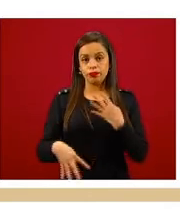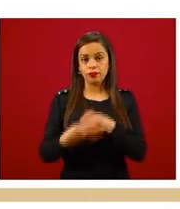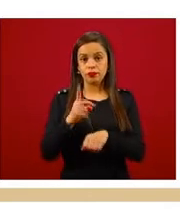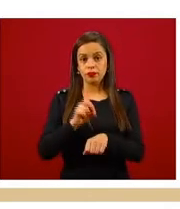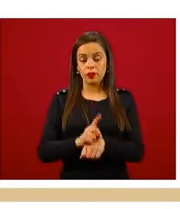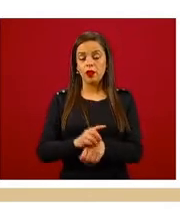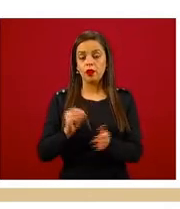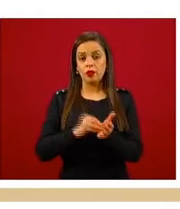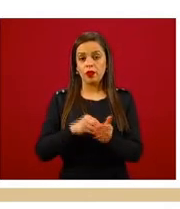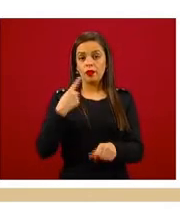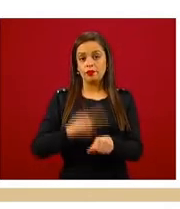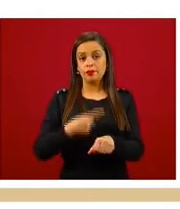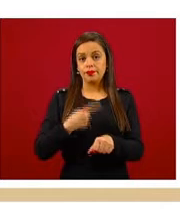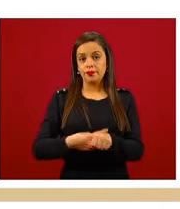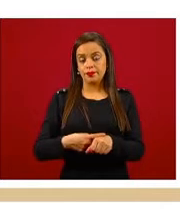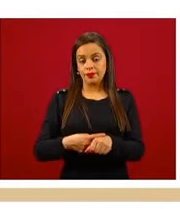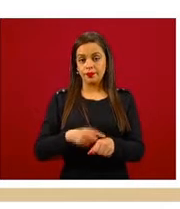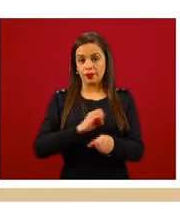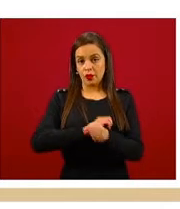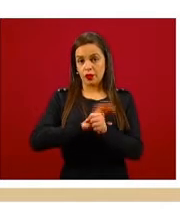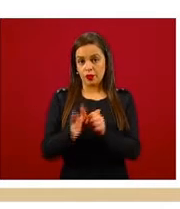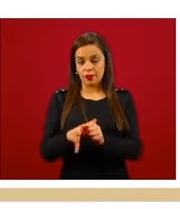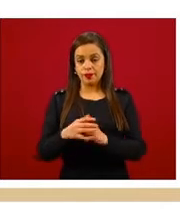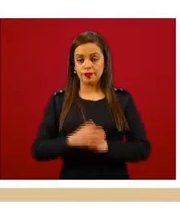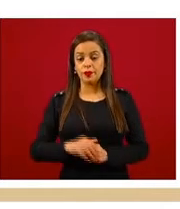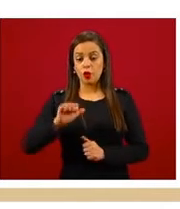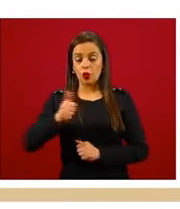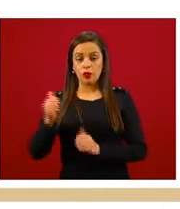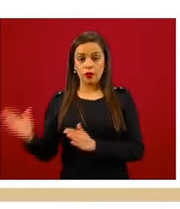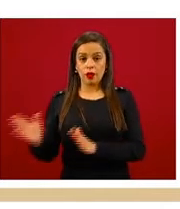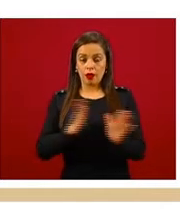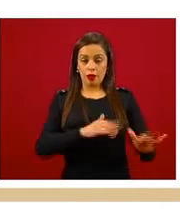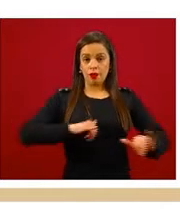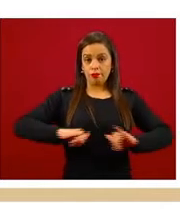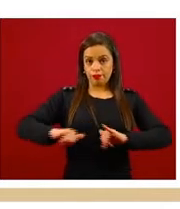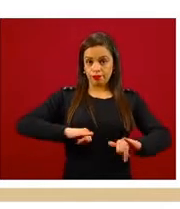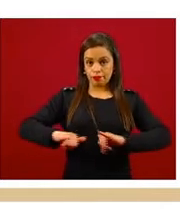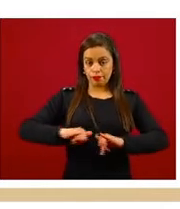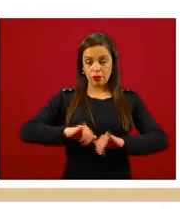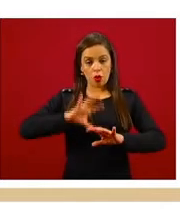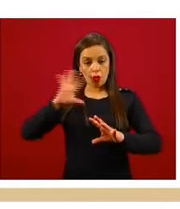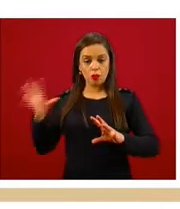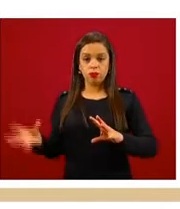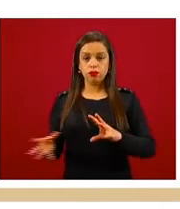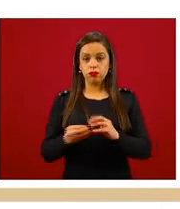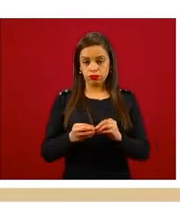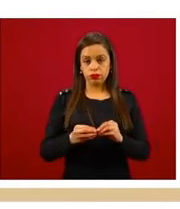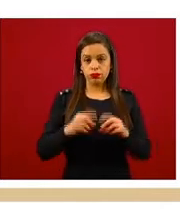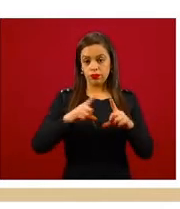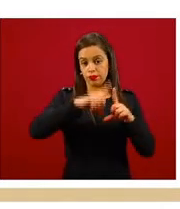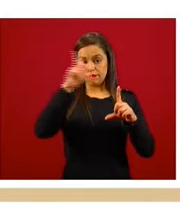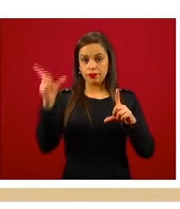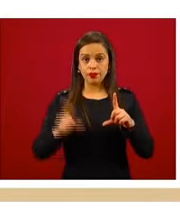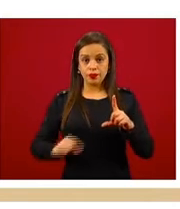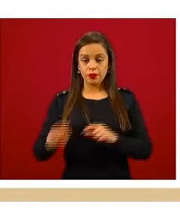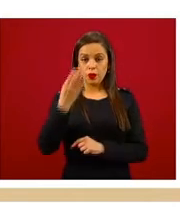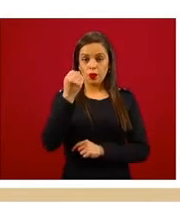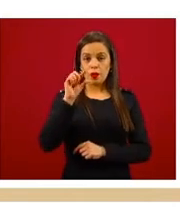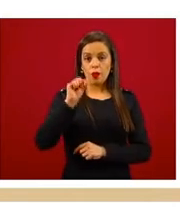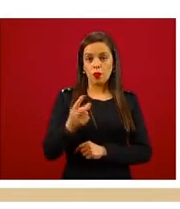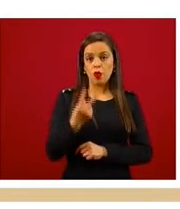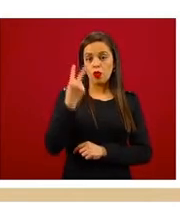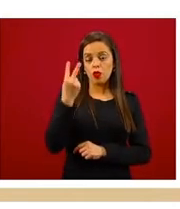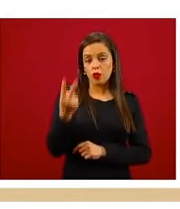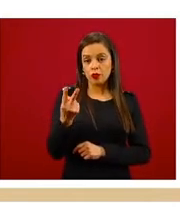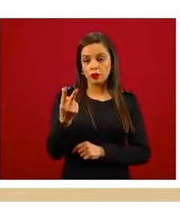followed by the state of Mexico for the past 14 days. But in my next slide, you're going to see the cumulative